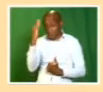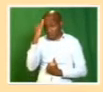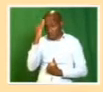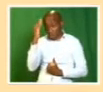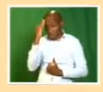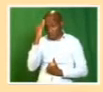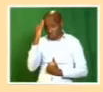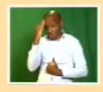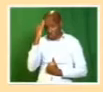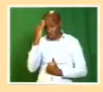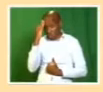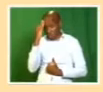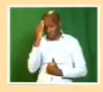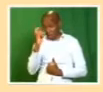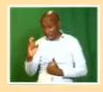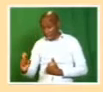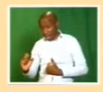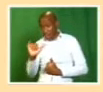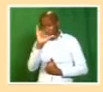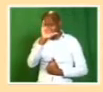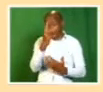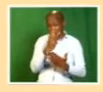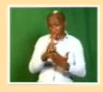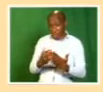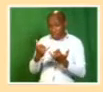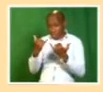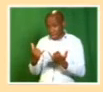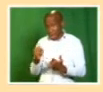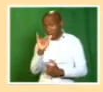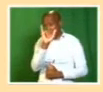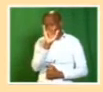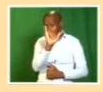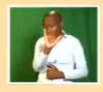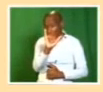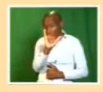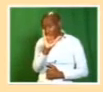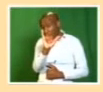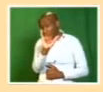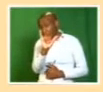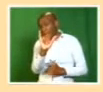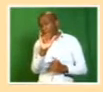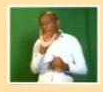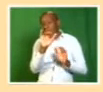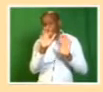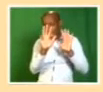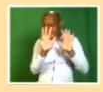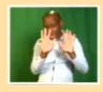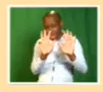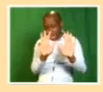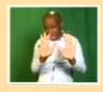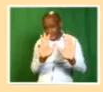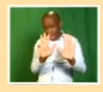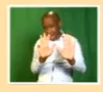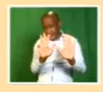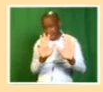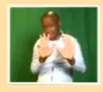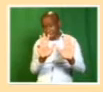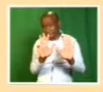an x-axis, y-axis. So we have a y-intercept which is 9. The graph is